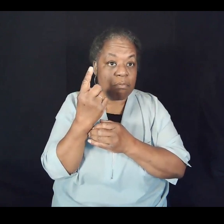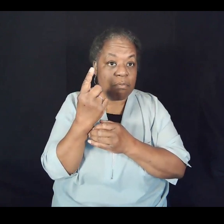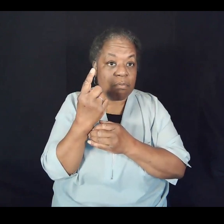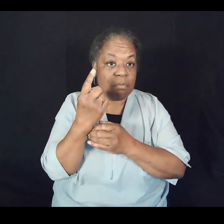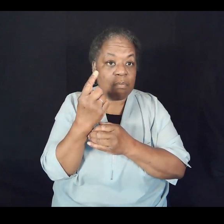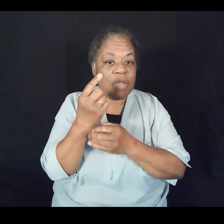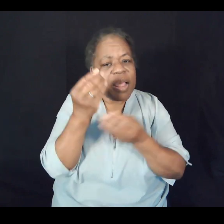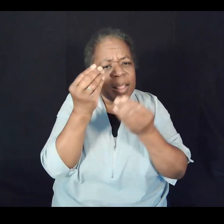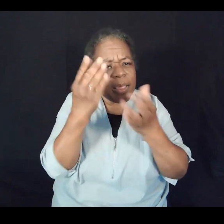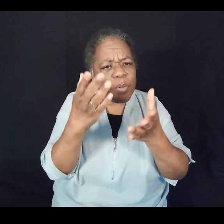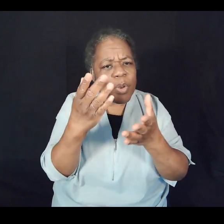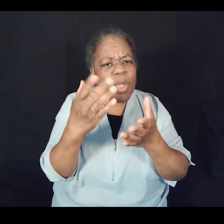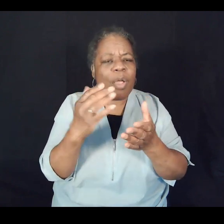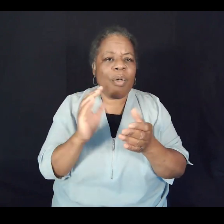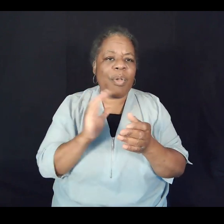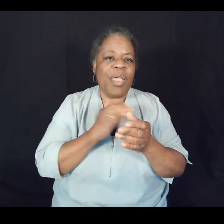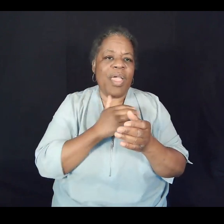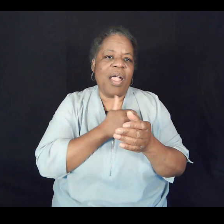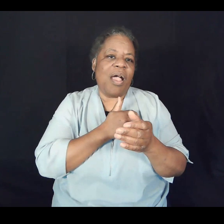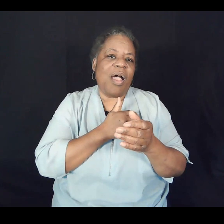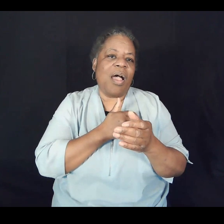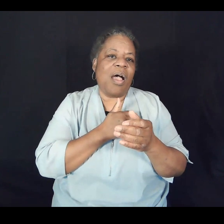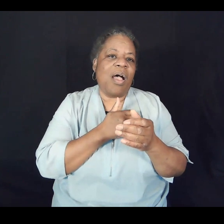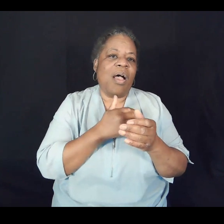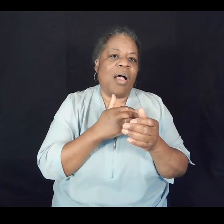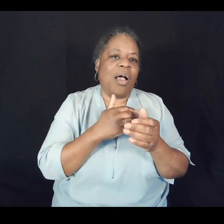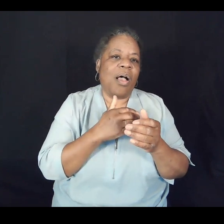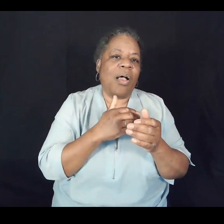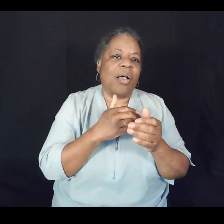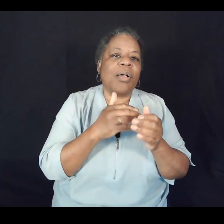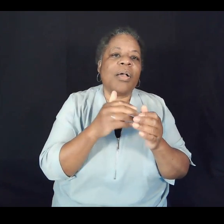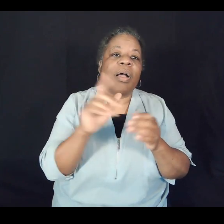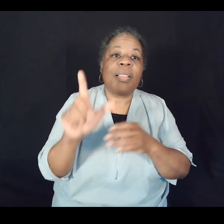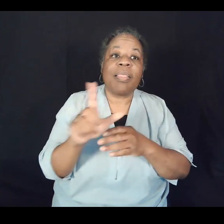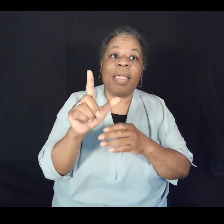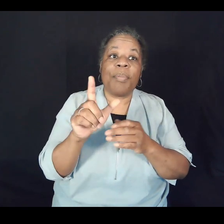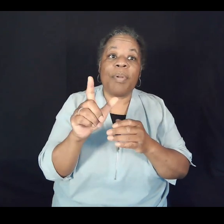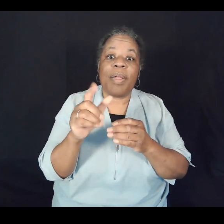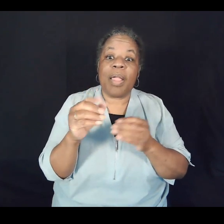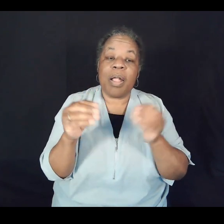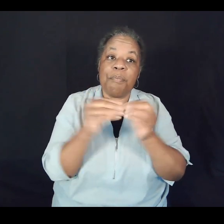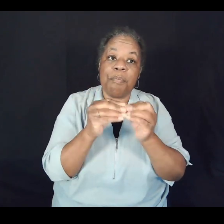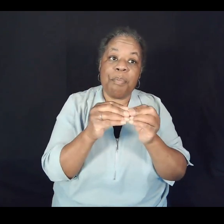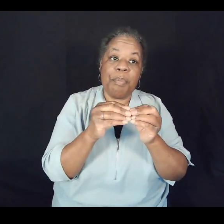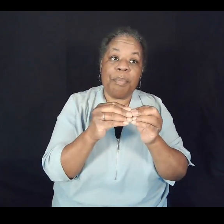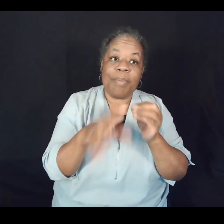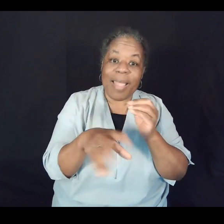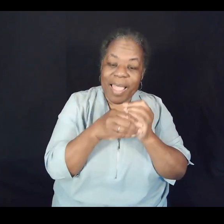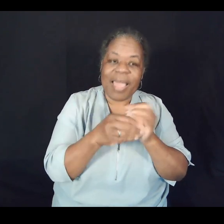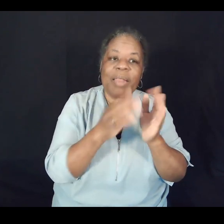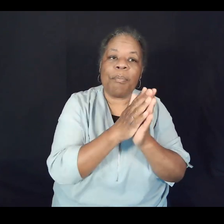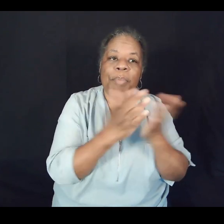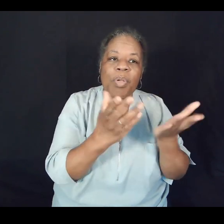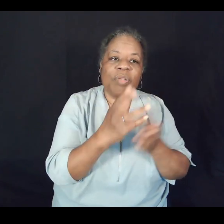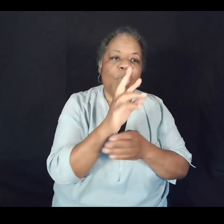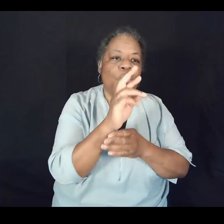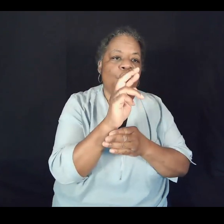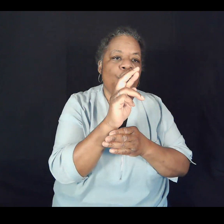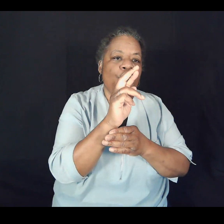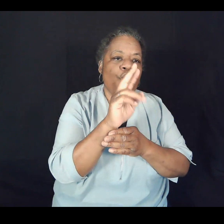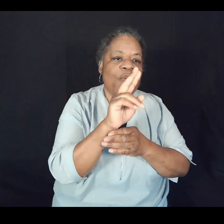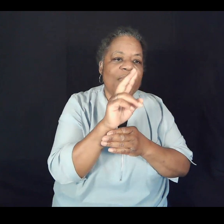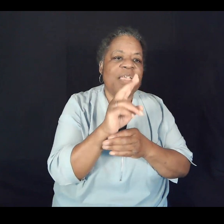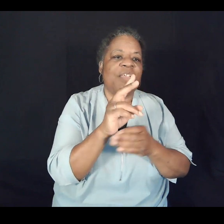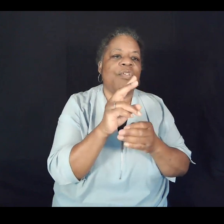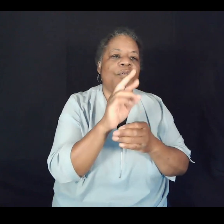have updated our Journey Resource Library with a few resources. One of them is called Revelation for the Rest of Us by one of my